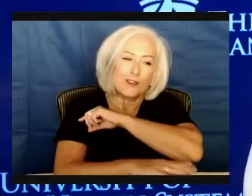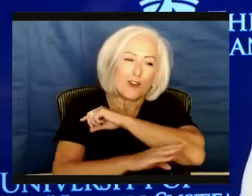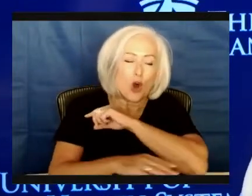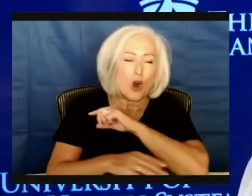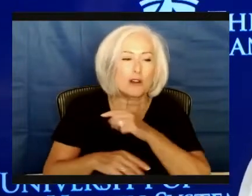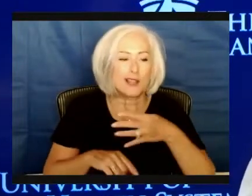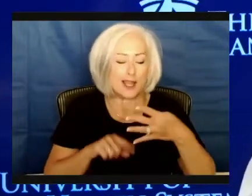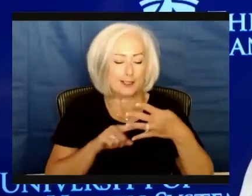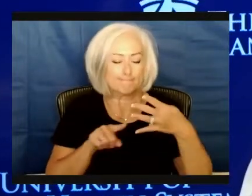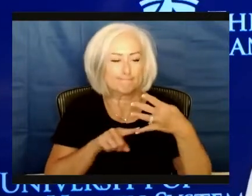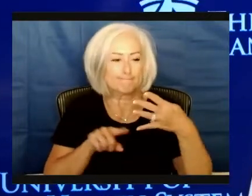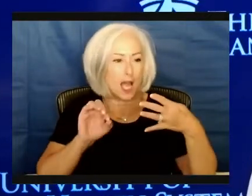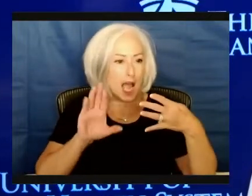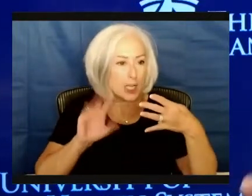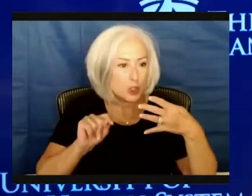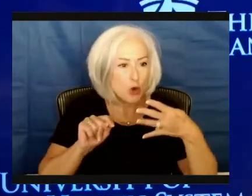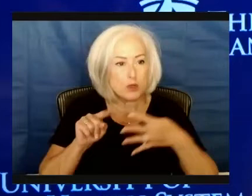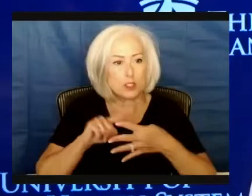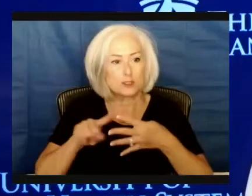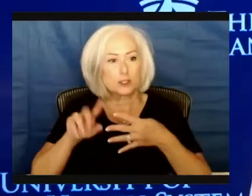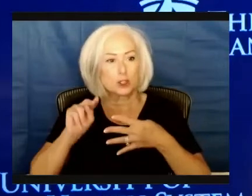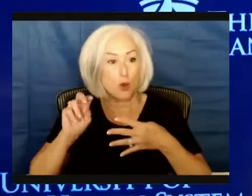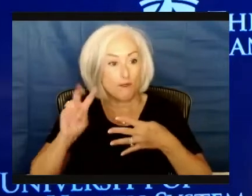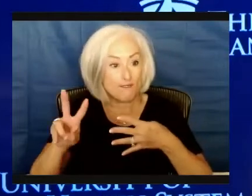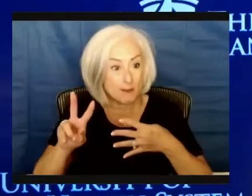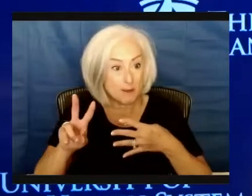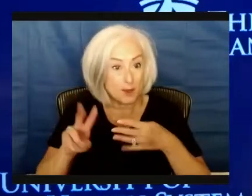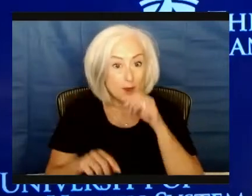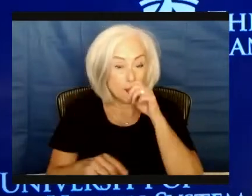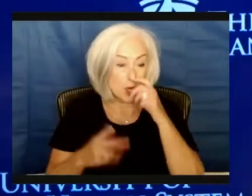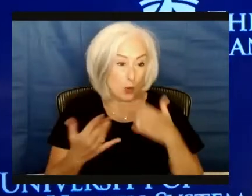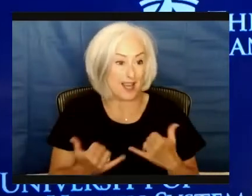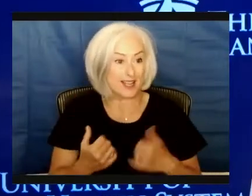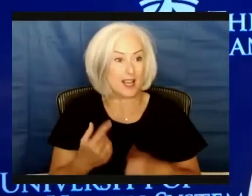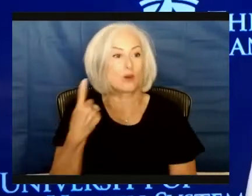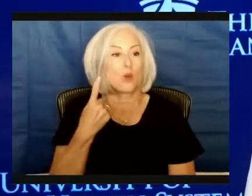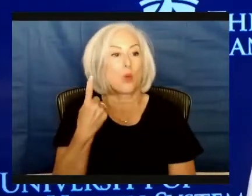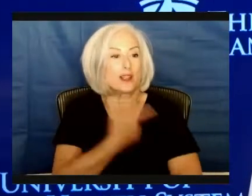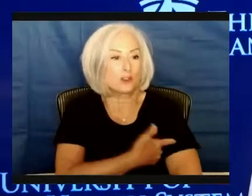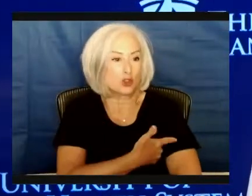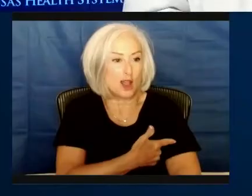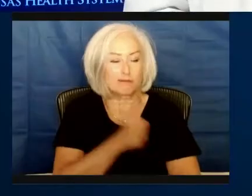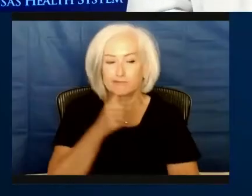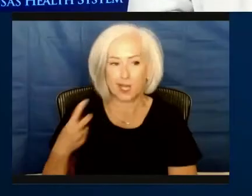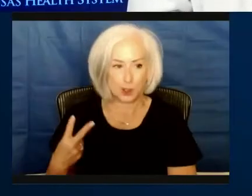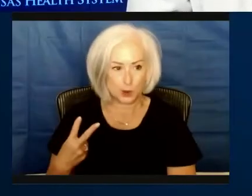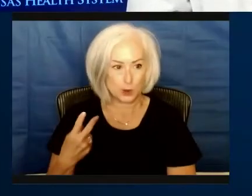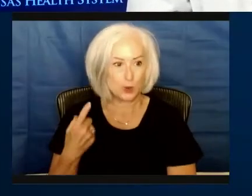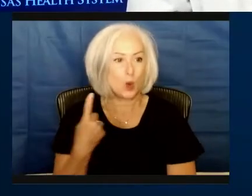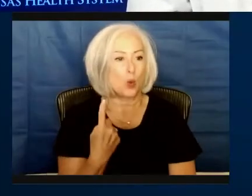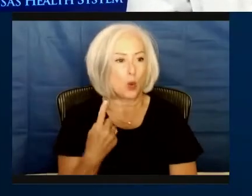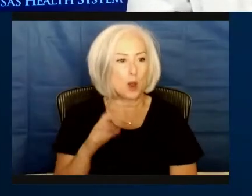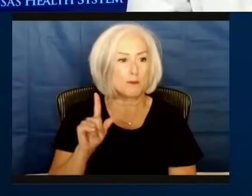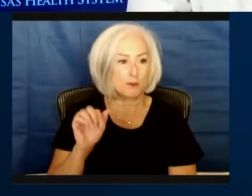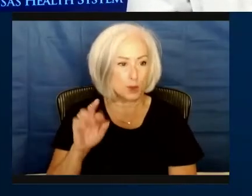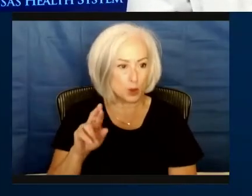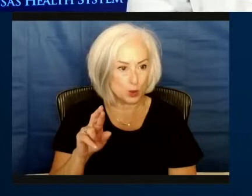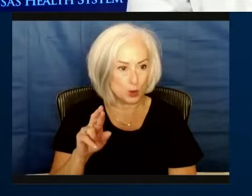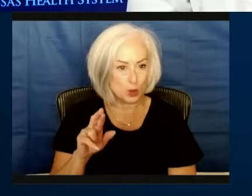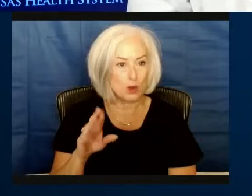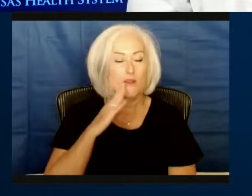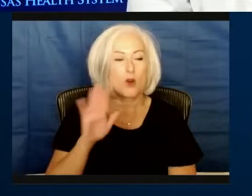and I think it's so far they're saying 1 shot, not 2. So it looks like they'll be doing a booster shot for BA4,